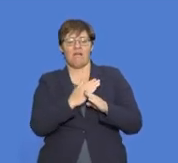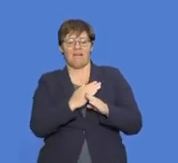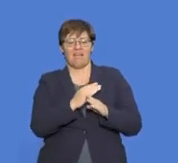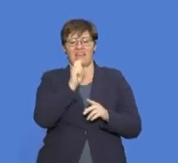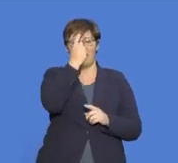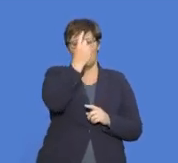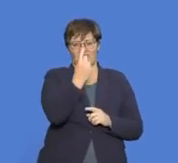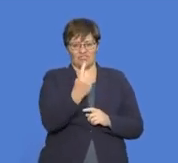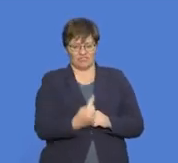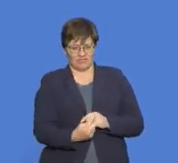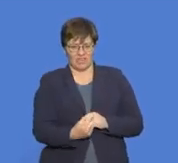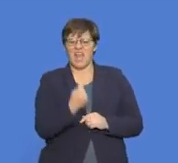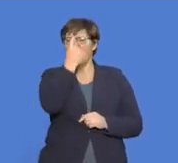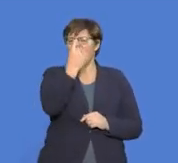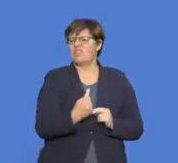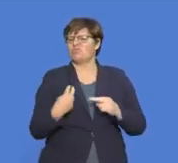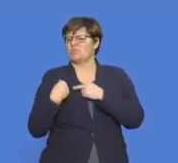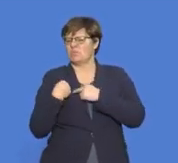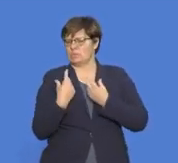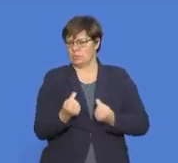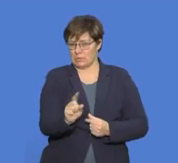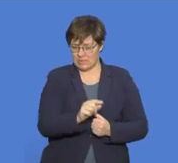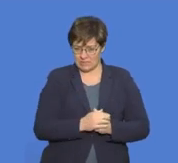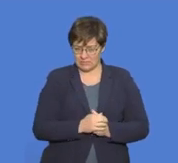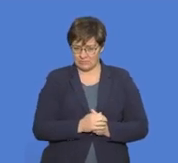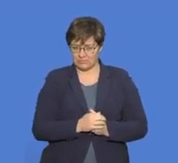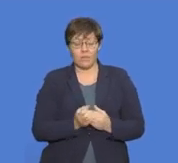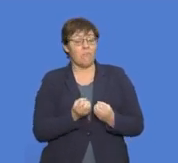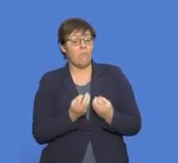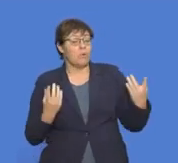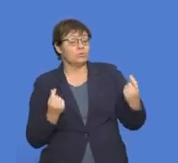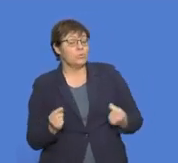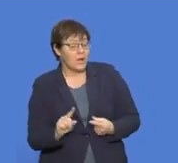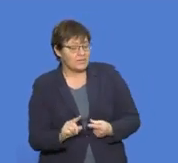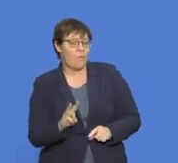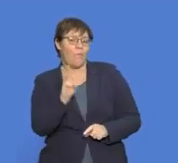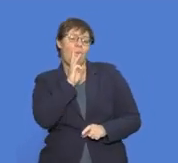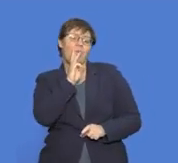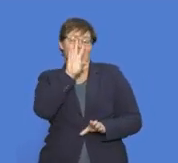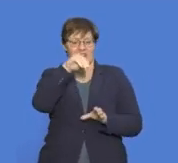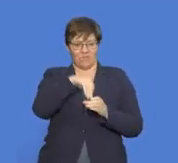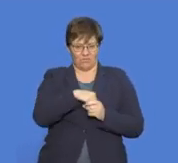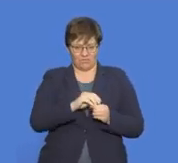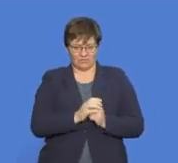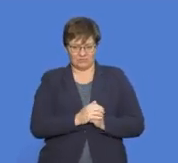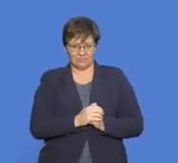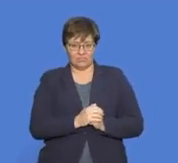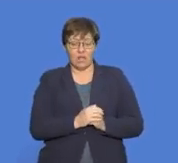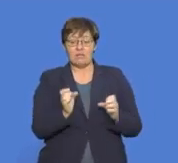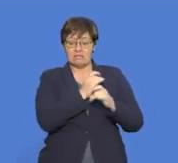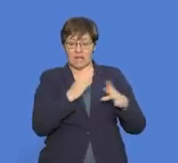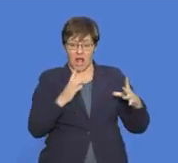do they actually do? And most of it is to do with water. We're going to start off with